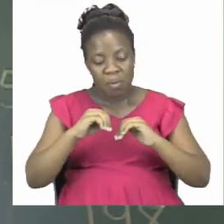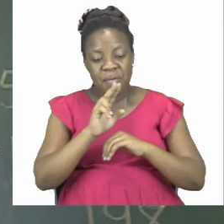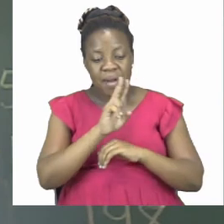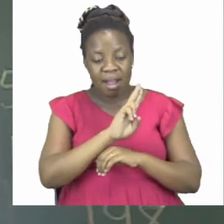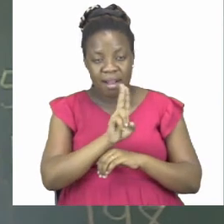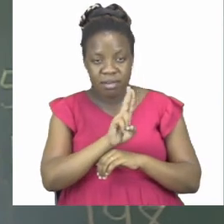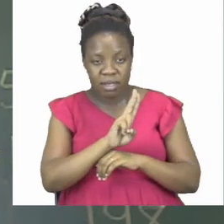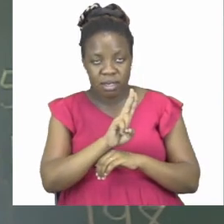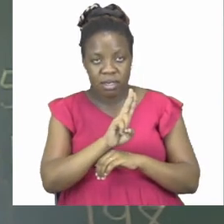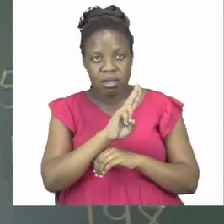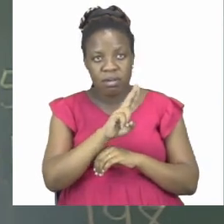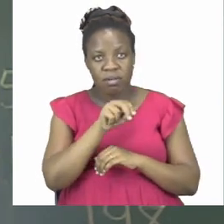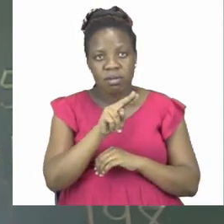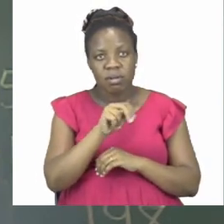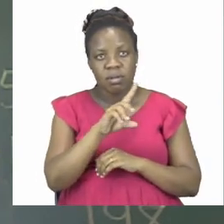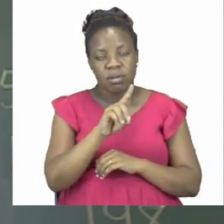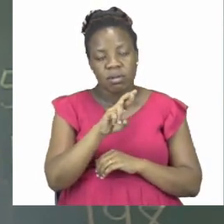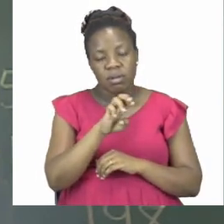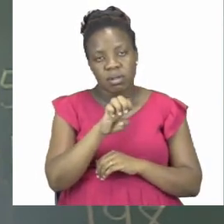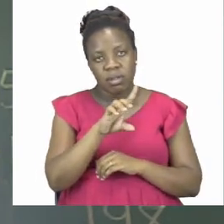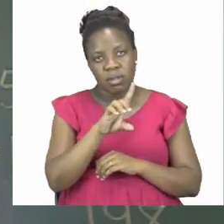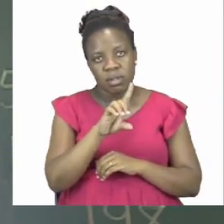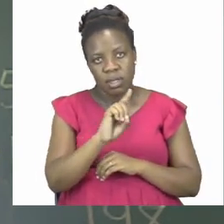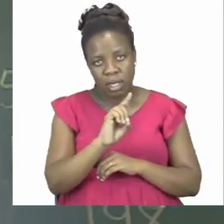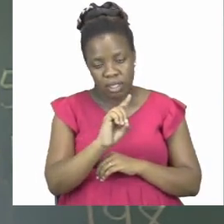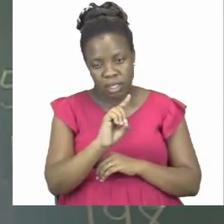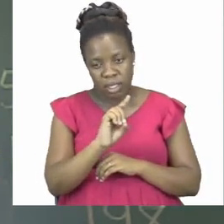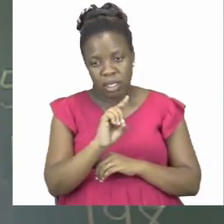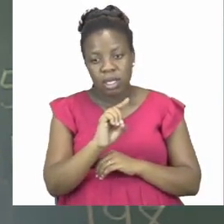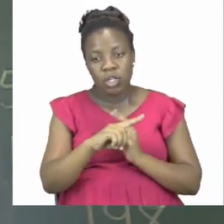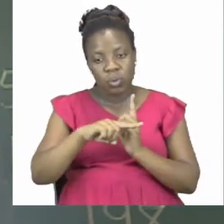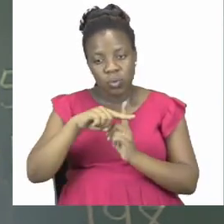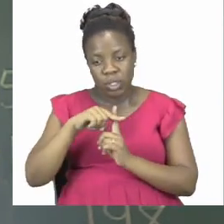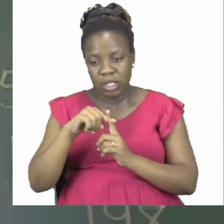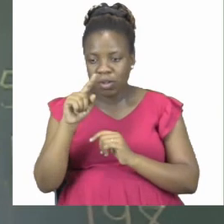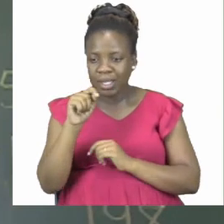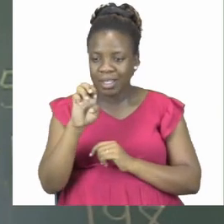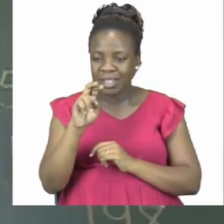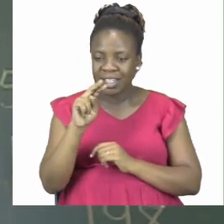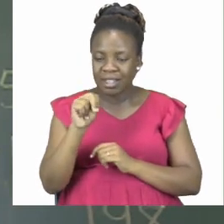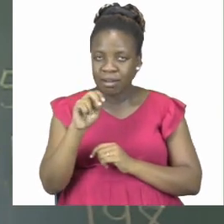will decompose by saying it the opposite way. So